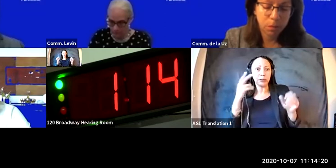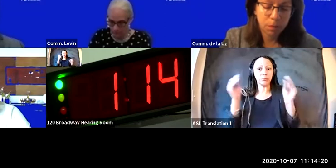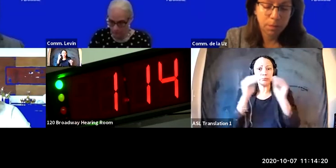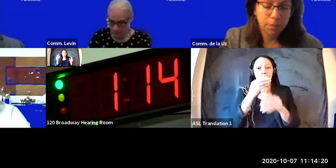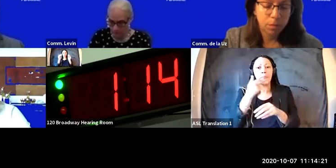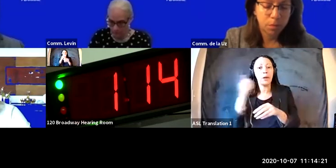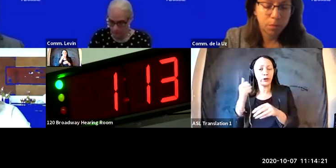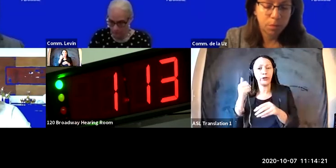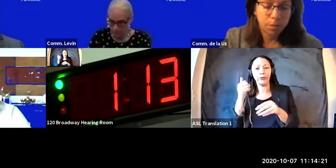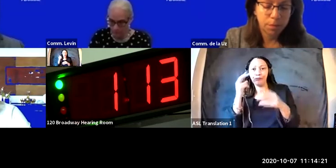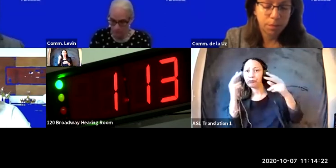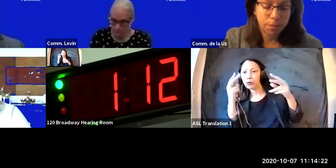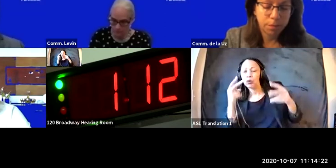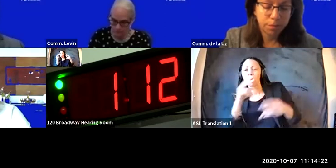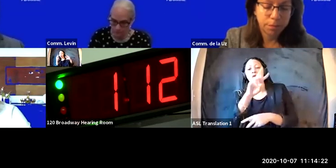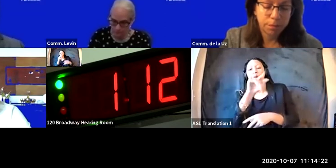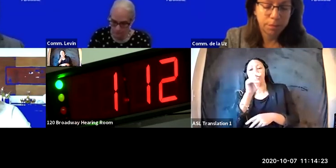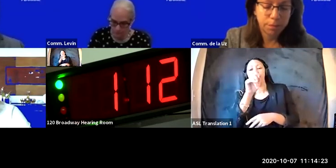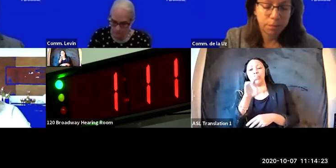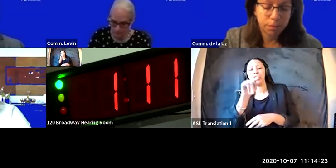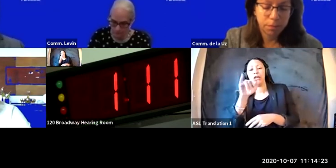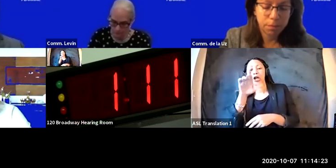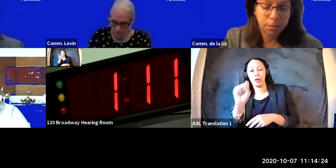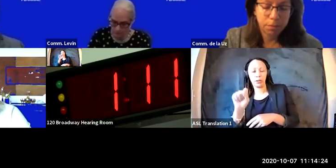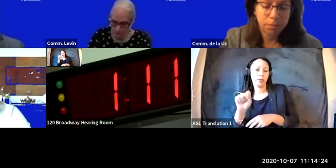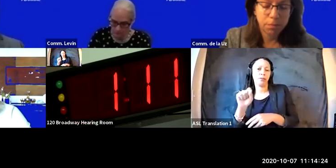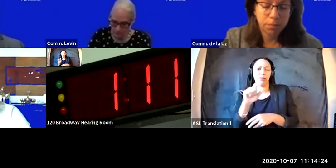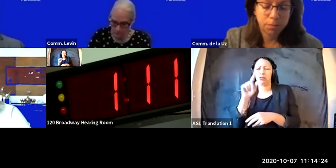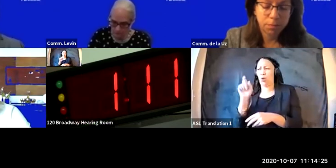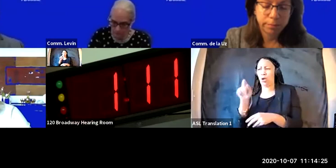you. Thank you, sir. Questions for Mr. Longhofer?